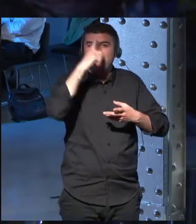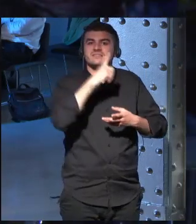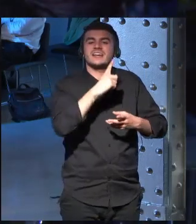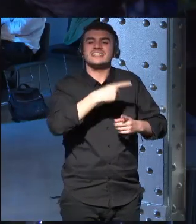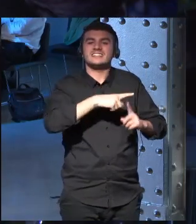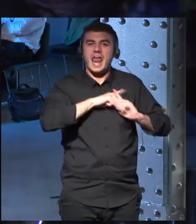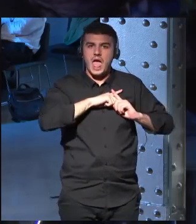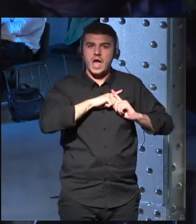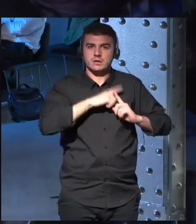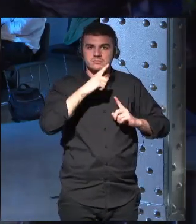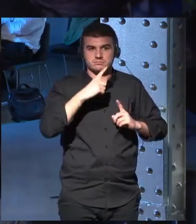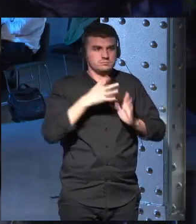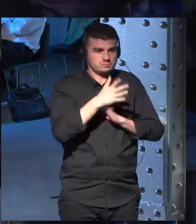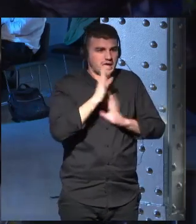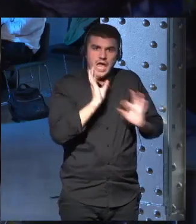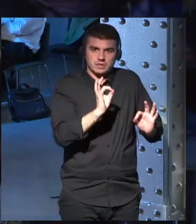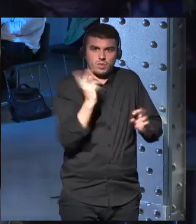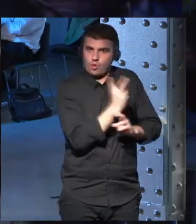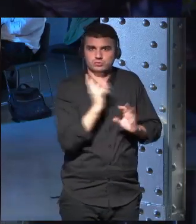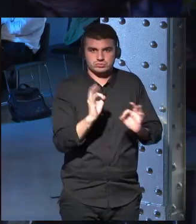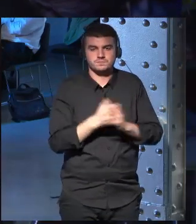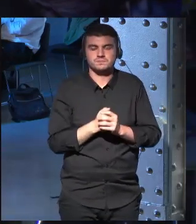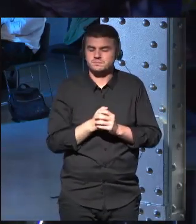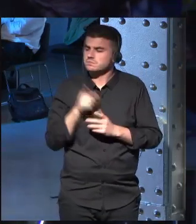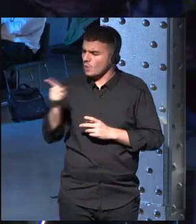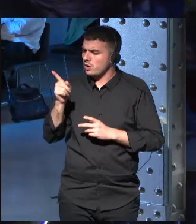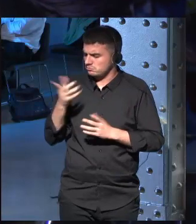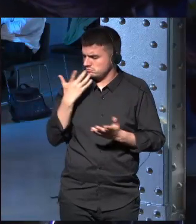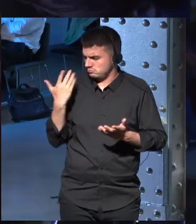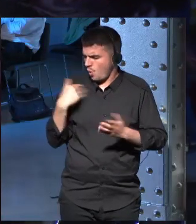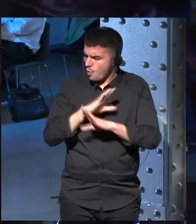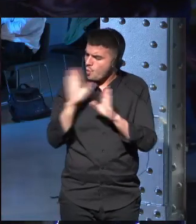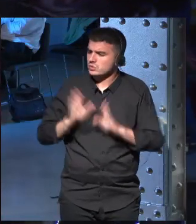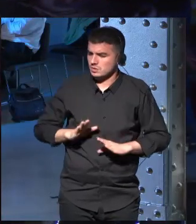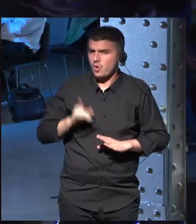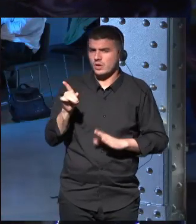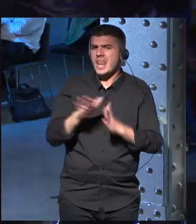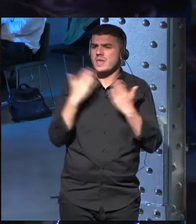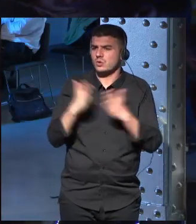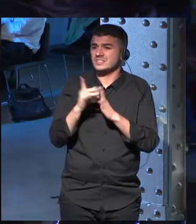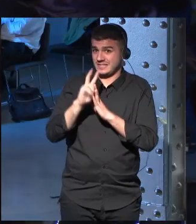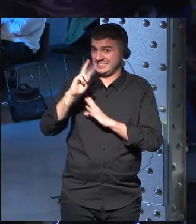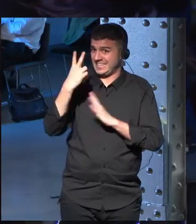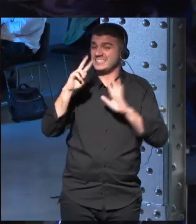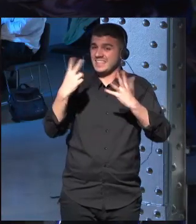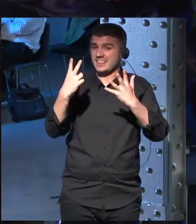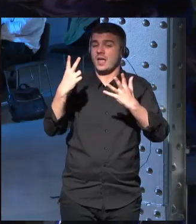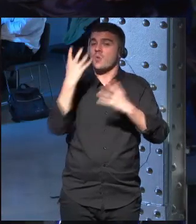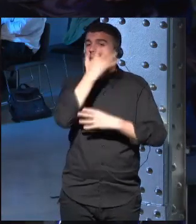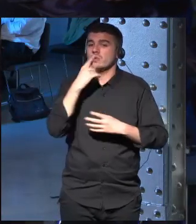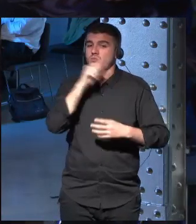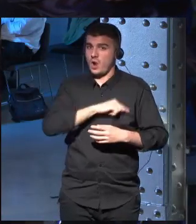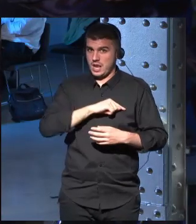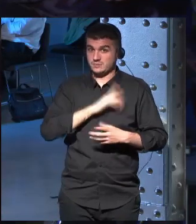Your latest book, 7 Moral Tales, Siete Cuentos Morales, comes out first in